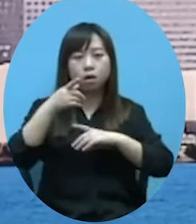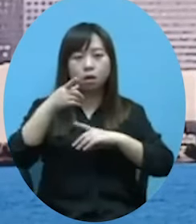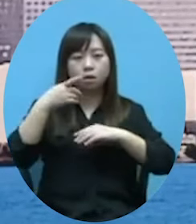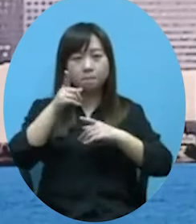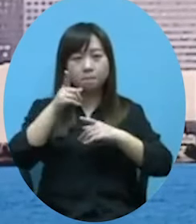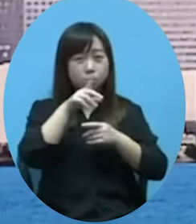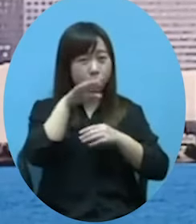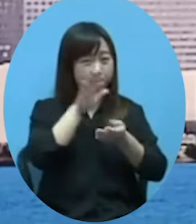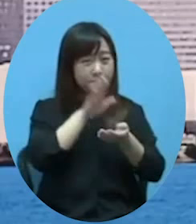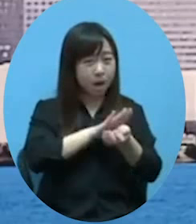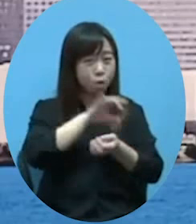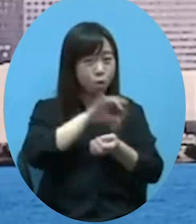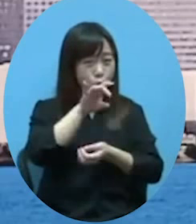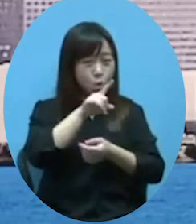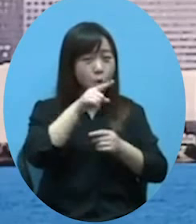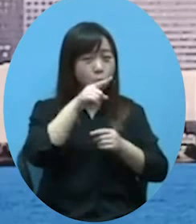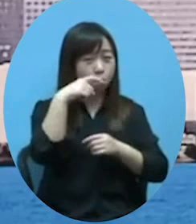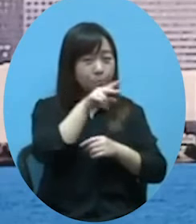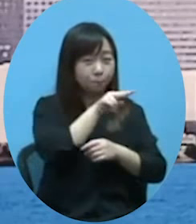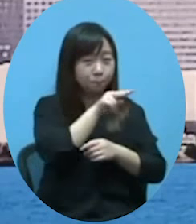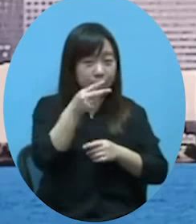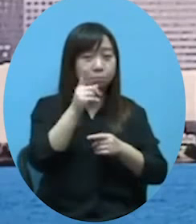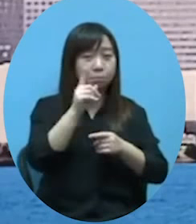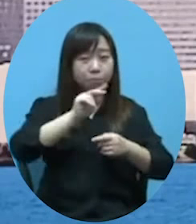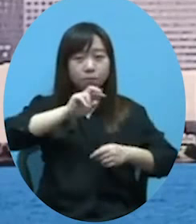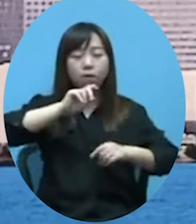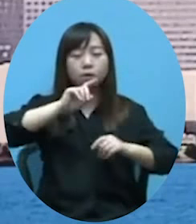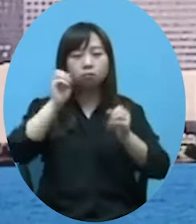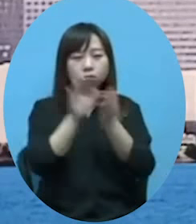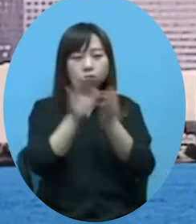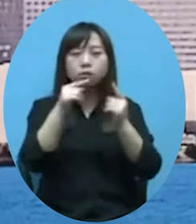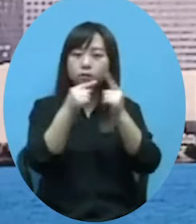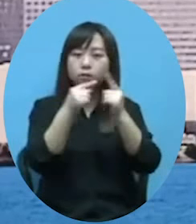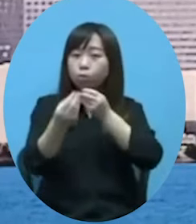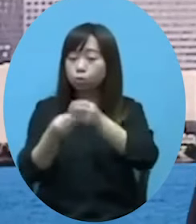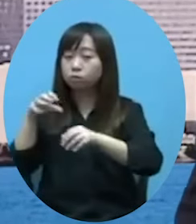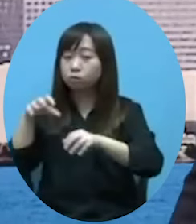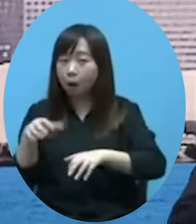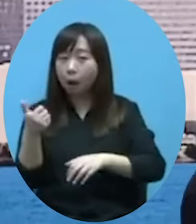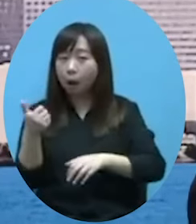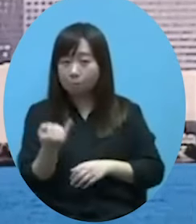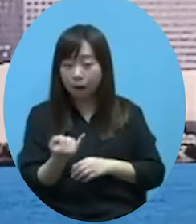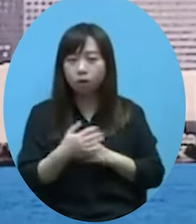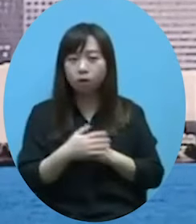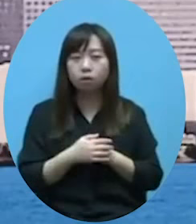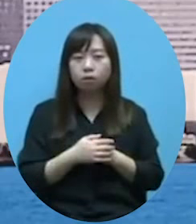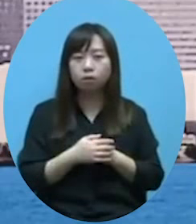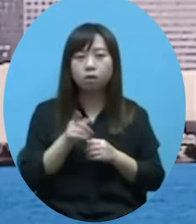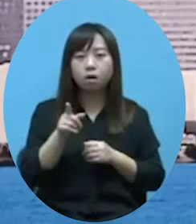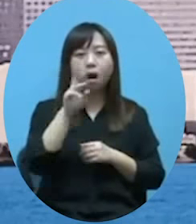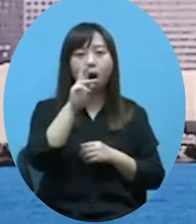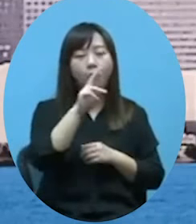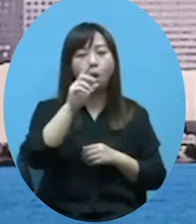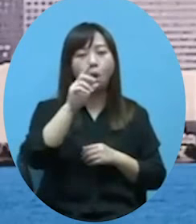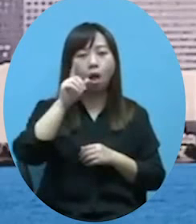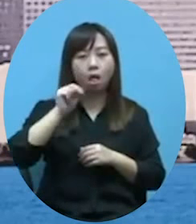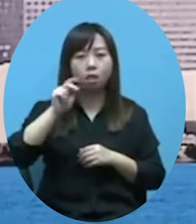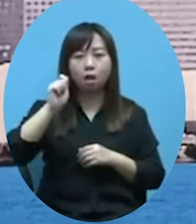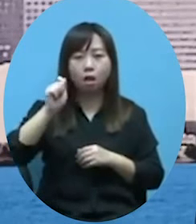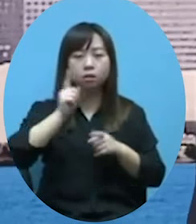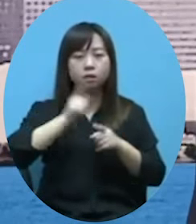first of allwe know thiscoronavirusrna virusandyou knowthe